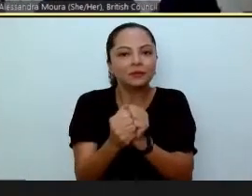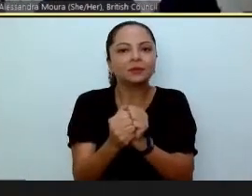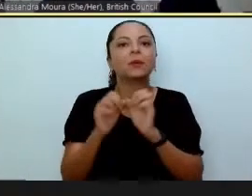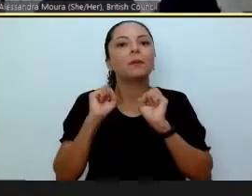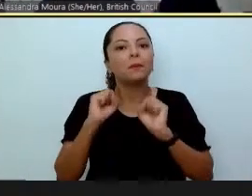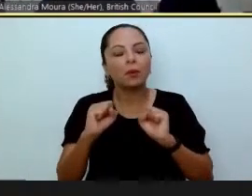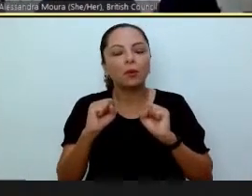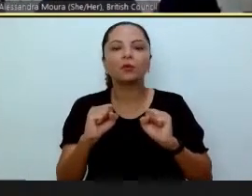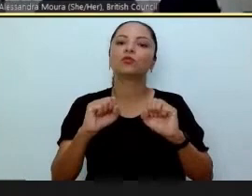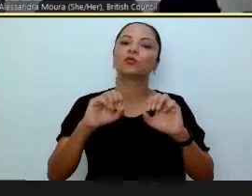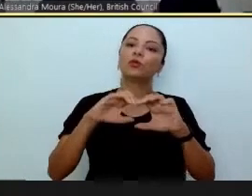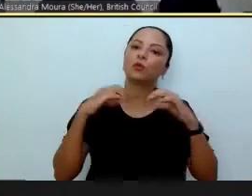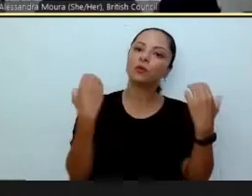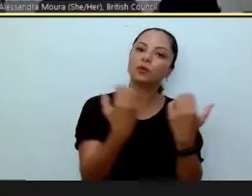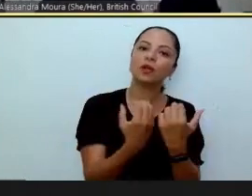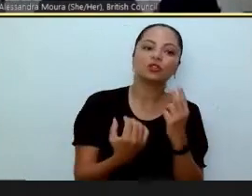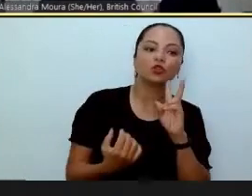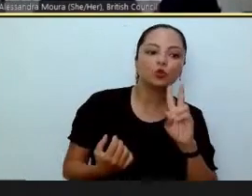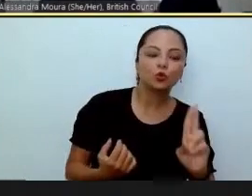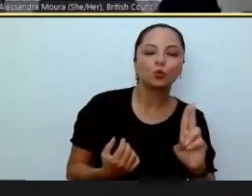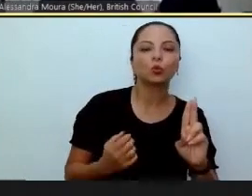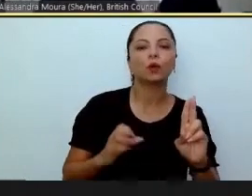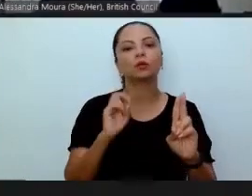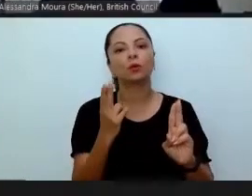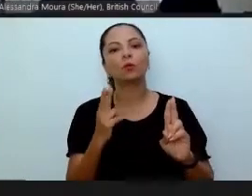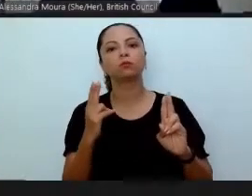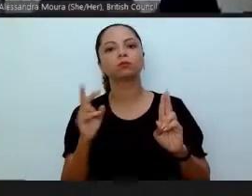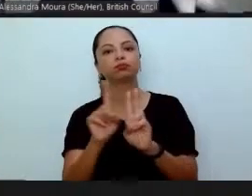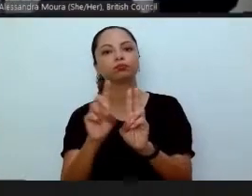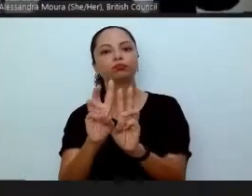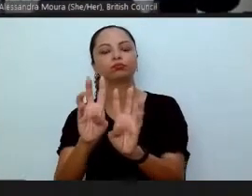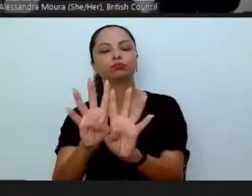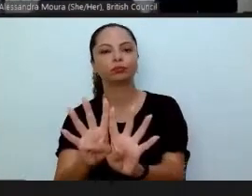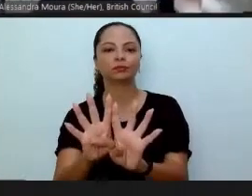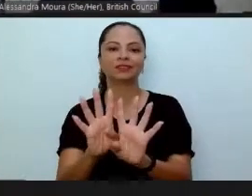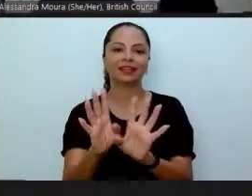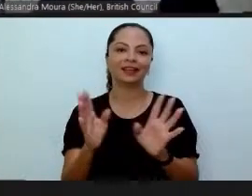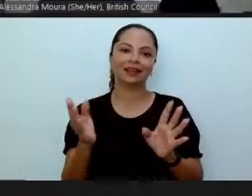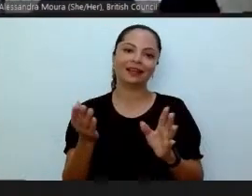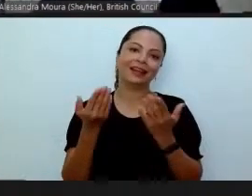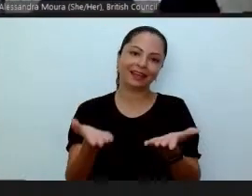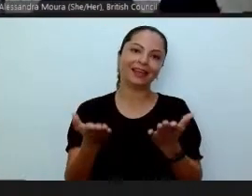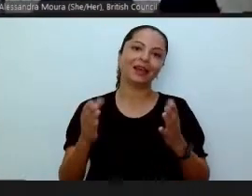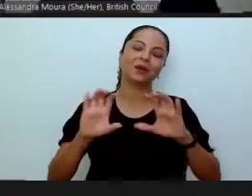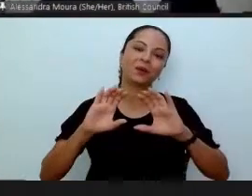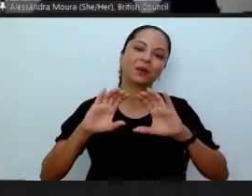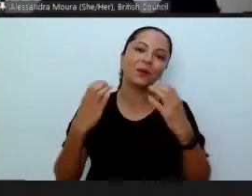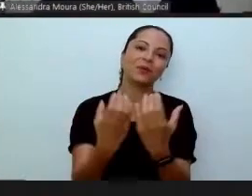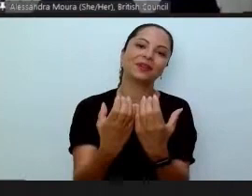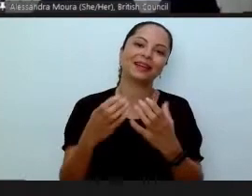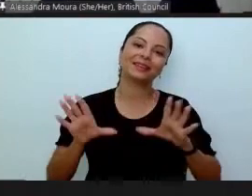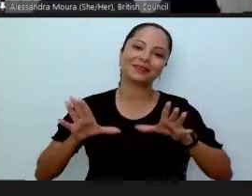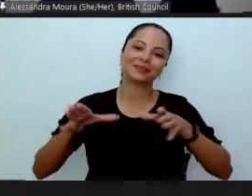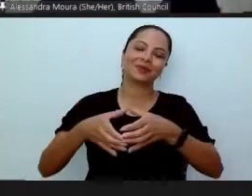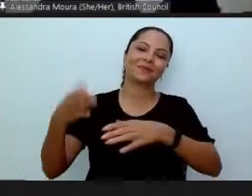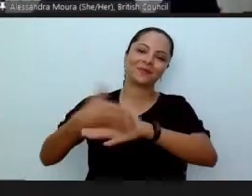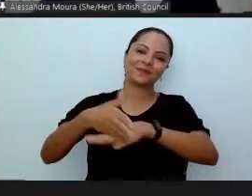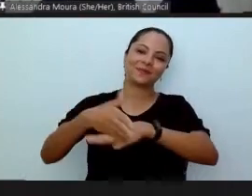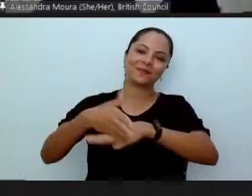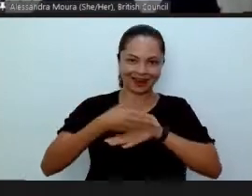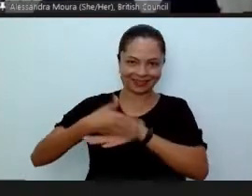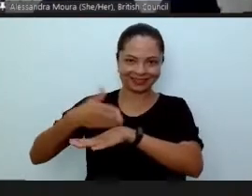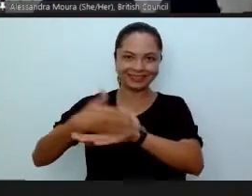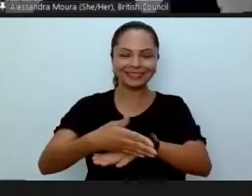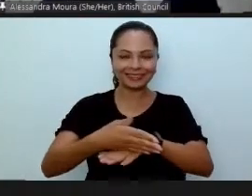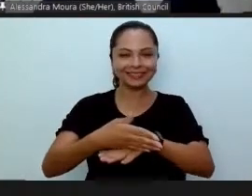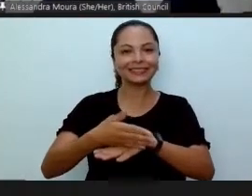Ooh, community practice? Yes, the key is the community word in the answer and the